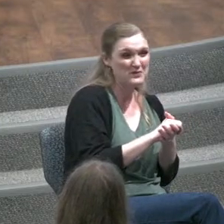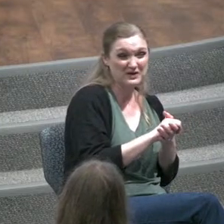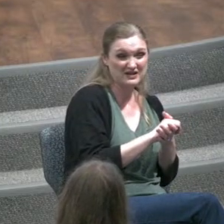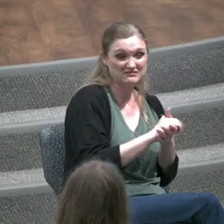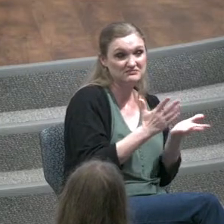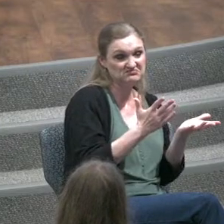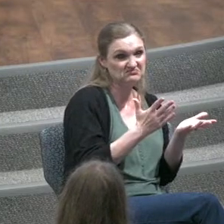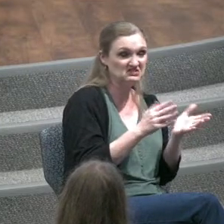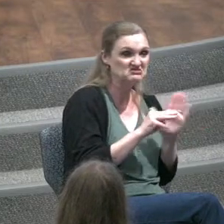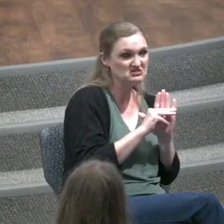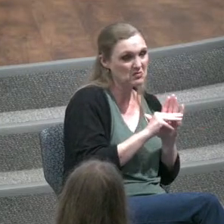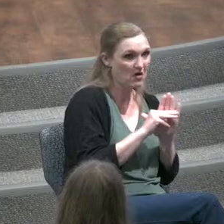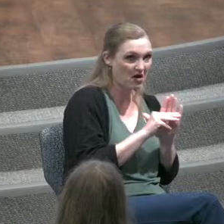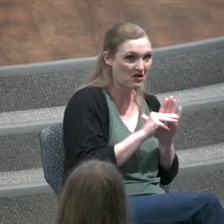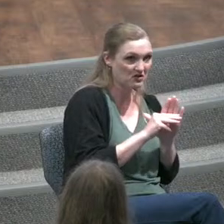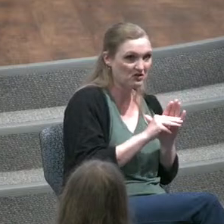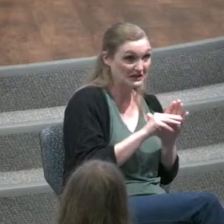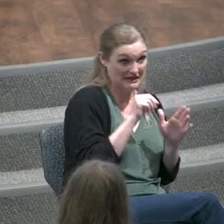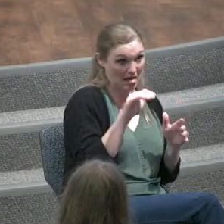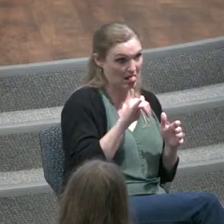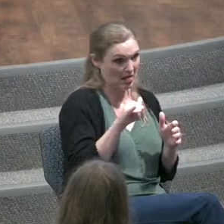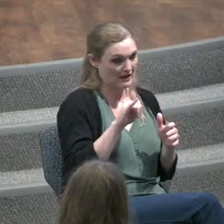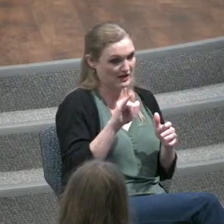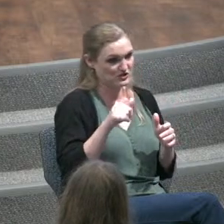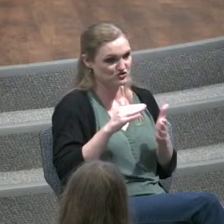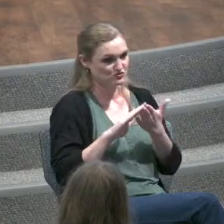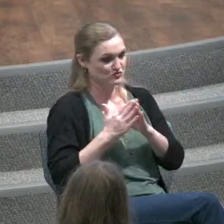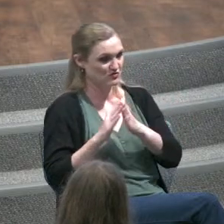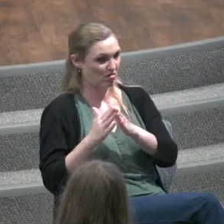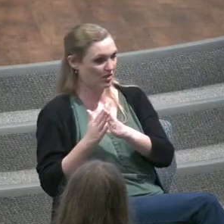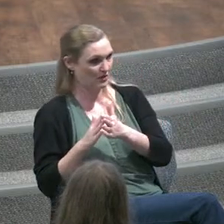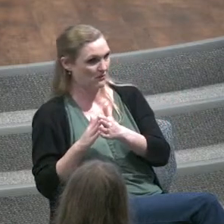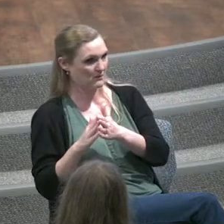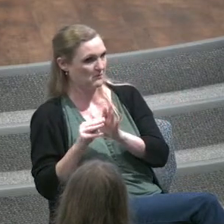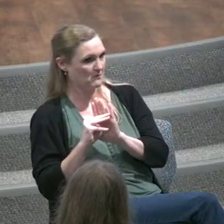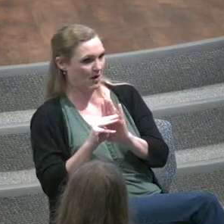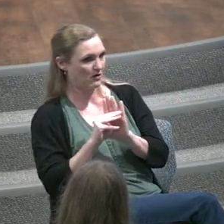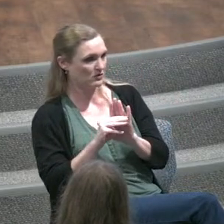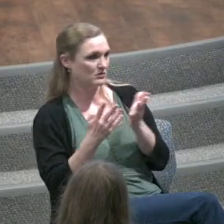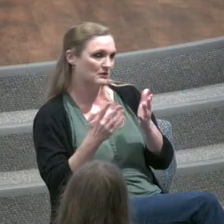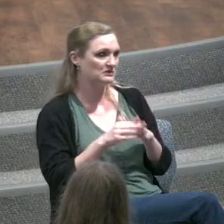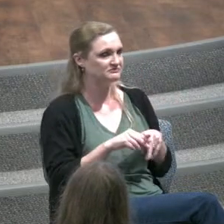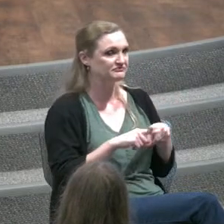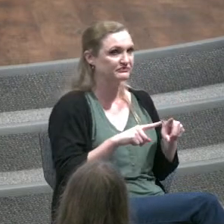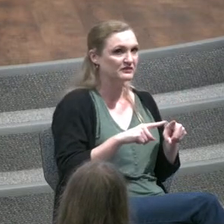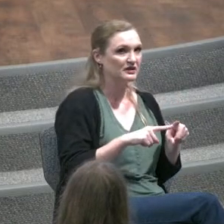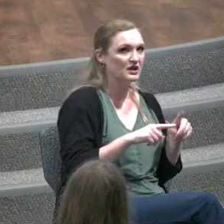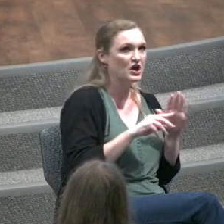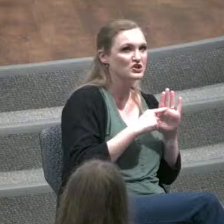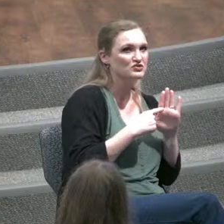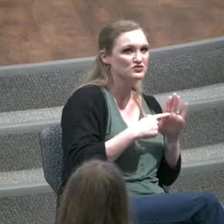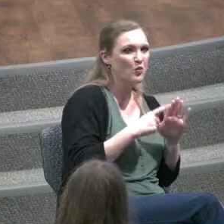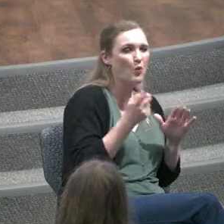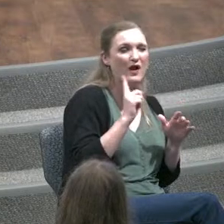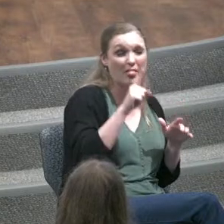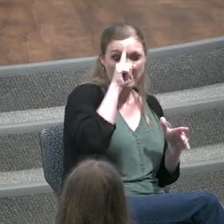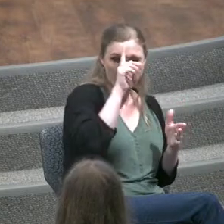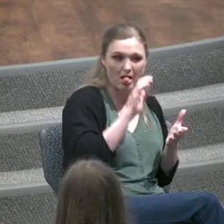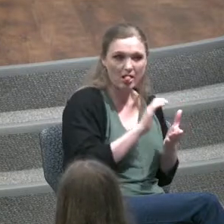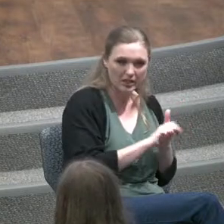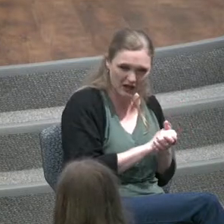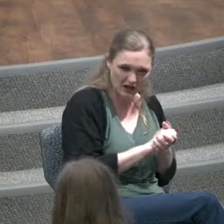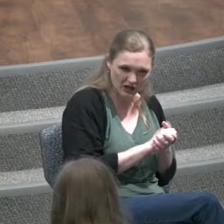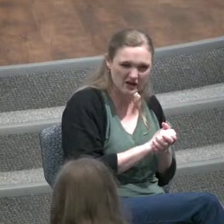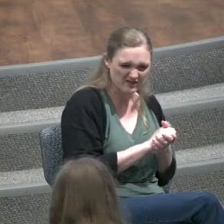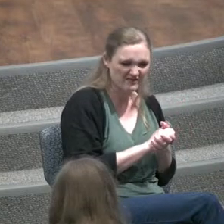very detailed model, not like the Jerusalem model at the Israel Museum, but a model of where they